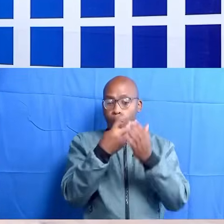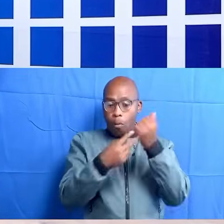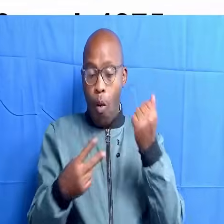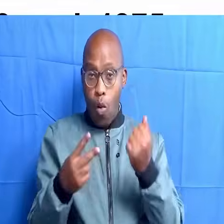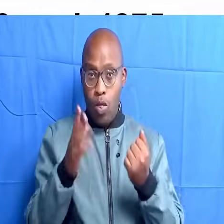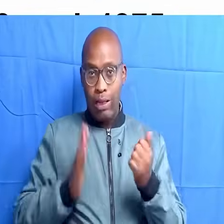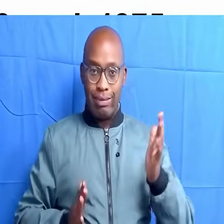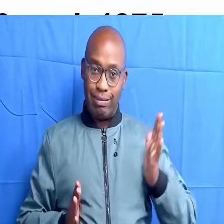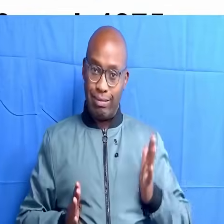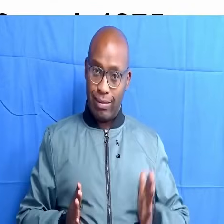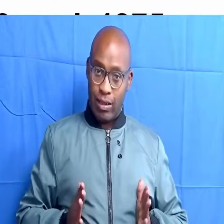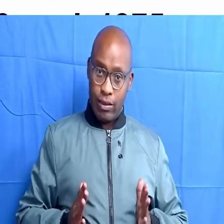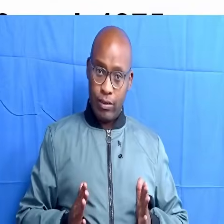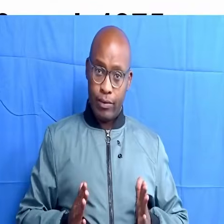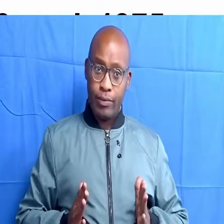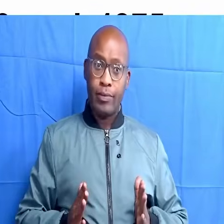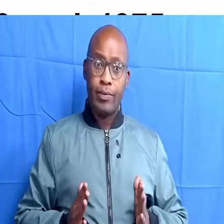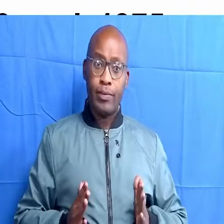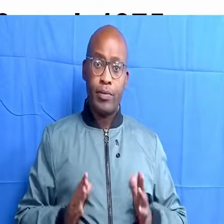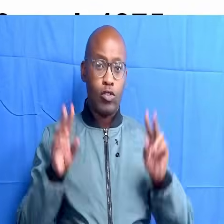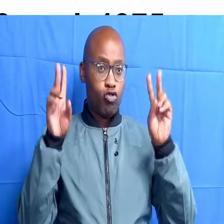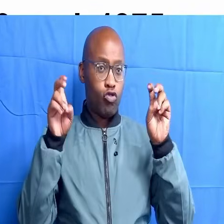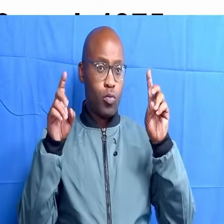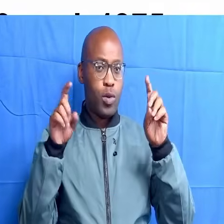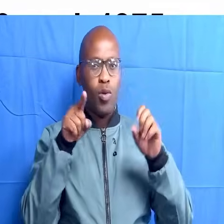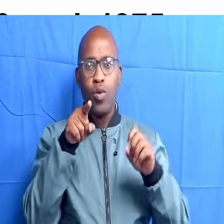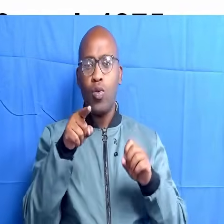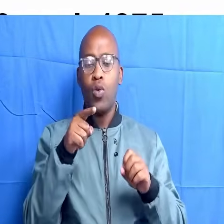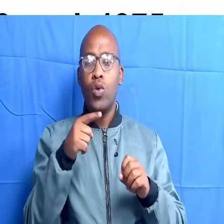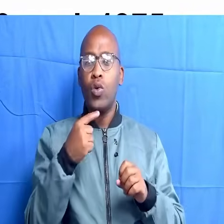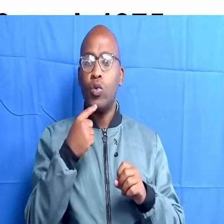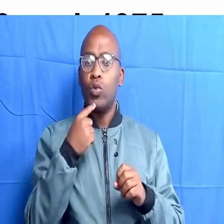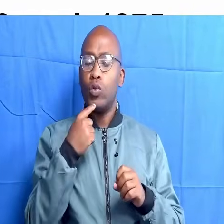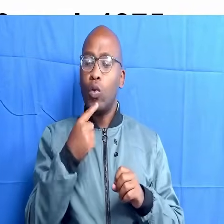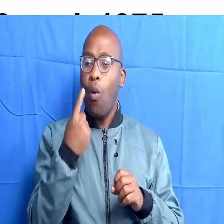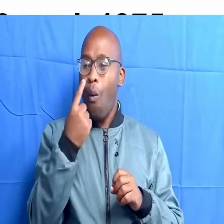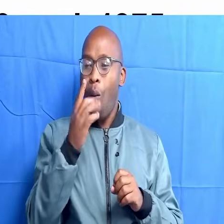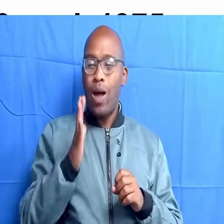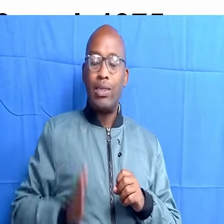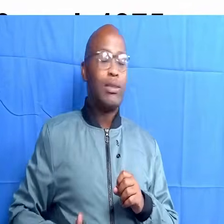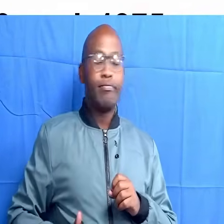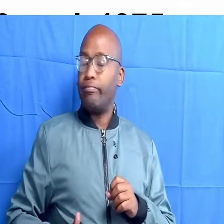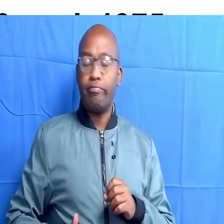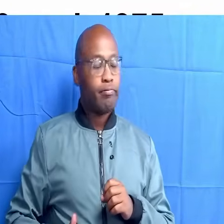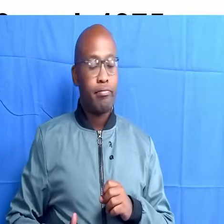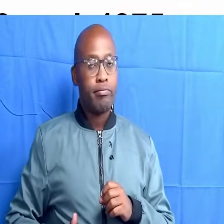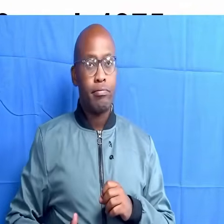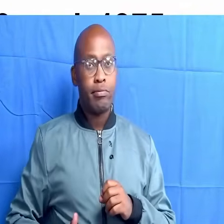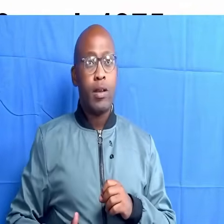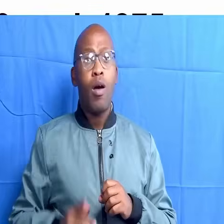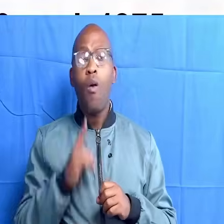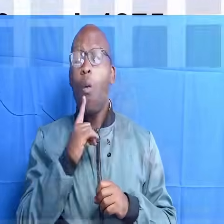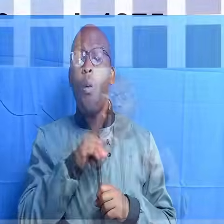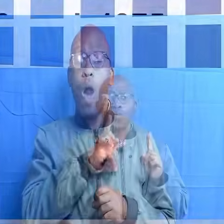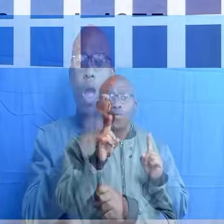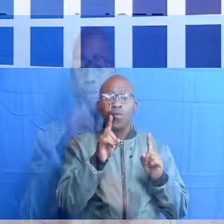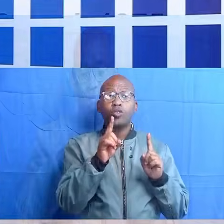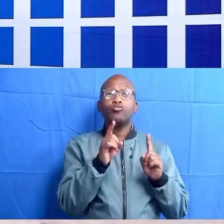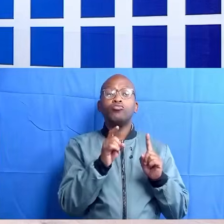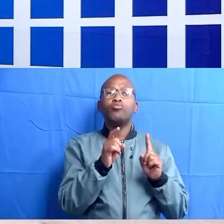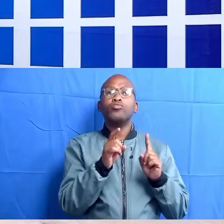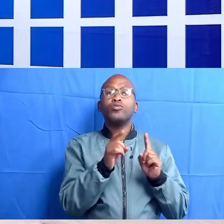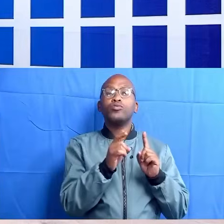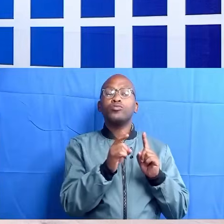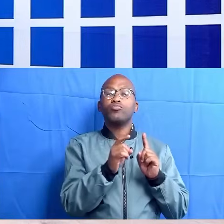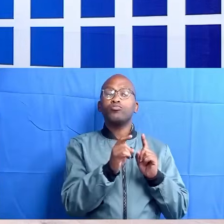topic. Your argument, it must not be one-sided, because if it is one-sided, then you will lose a lot of marks.